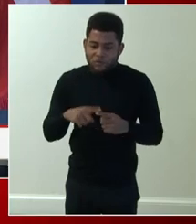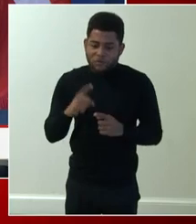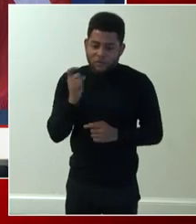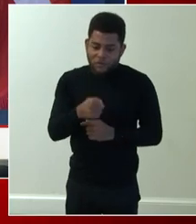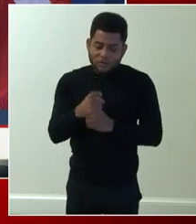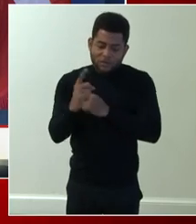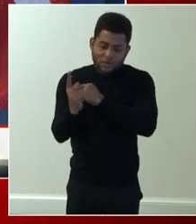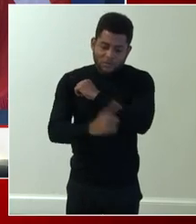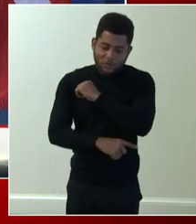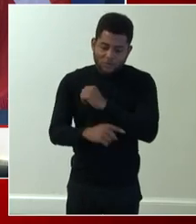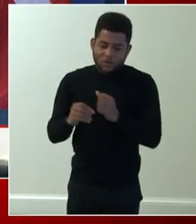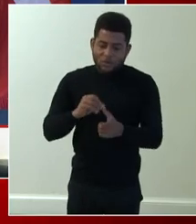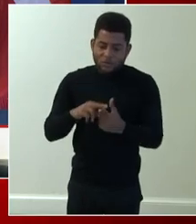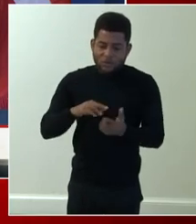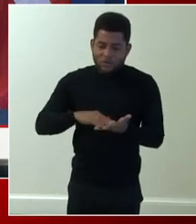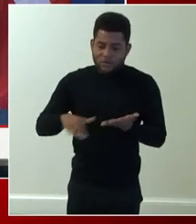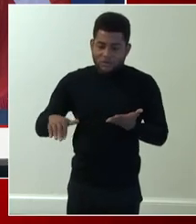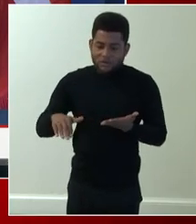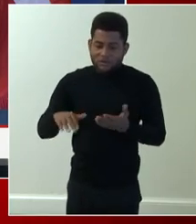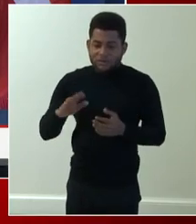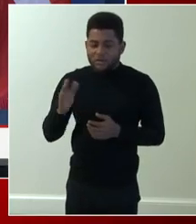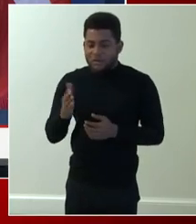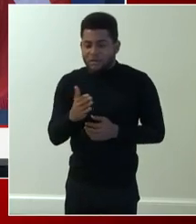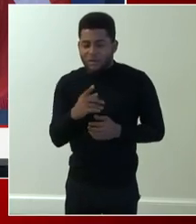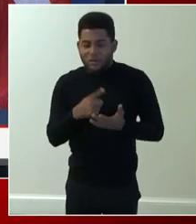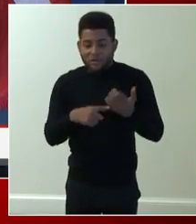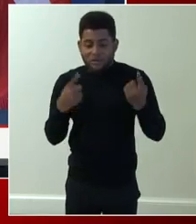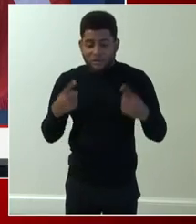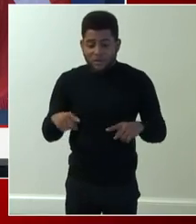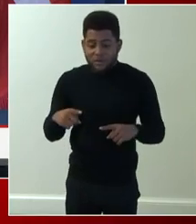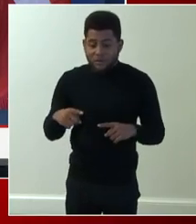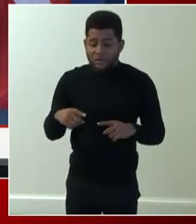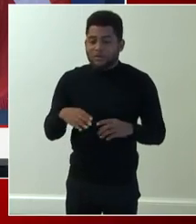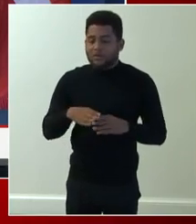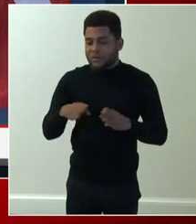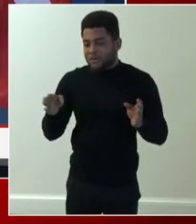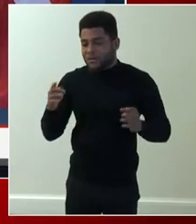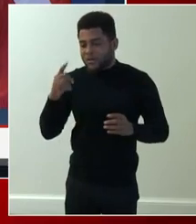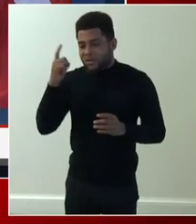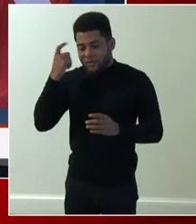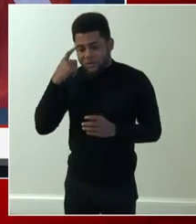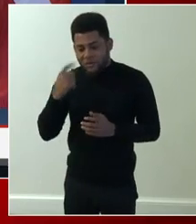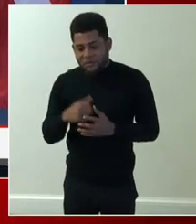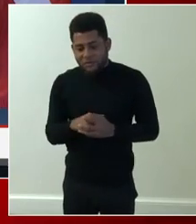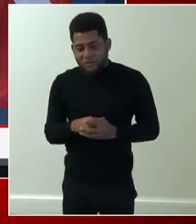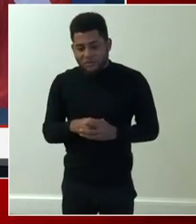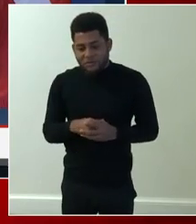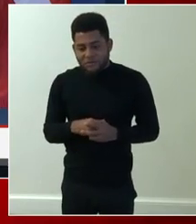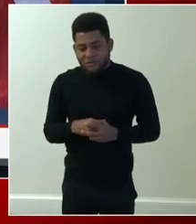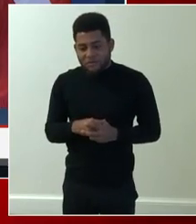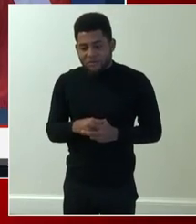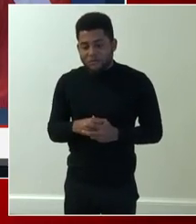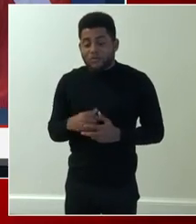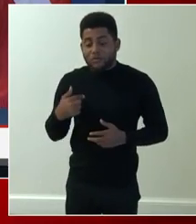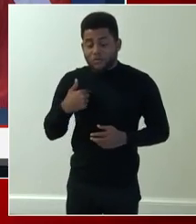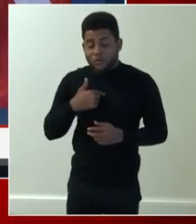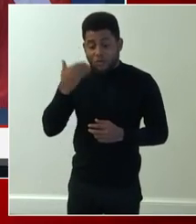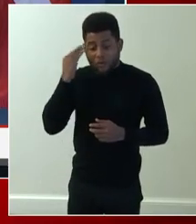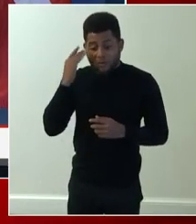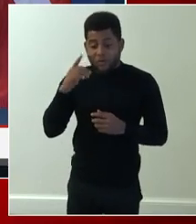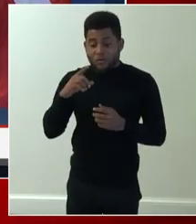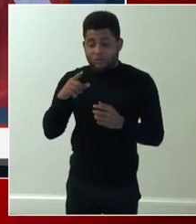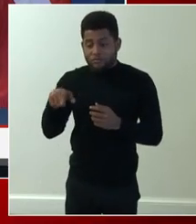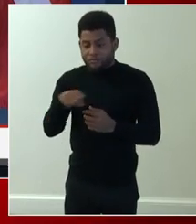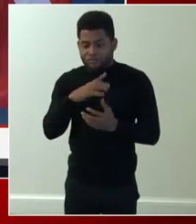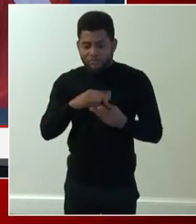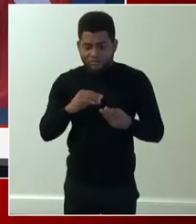terminations. Similar to what happens in the rest of the government. And so we know, as Kevin has mentioned,